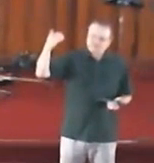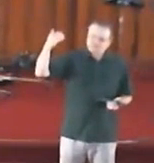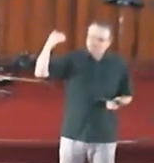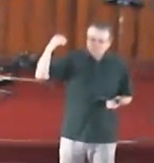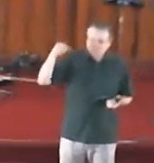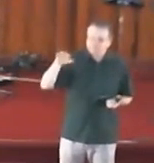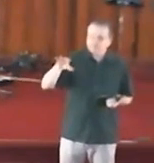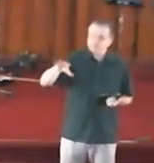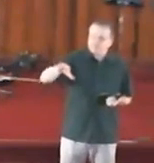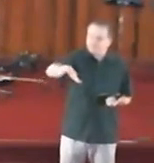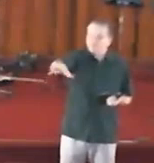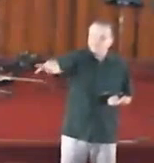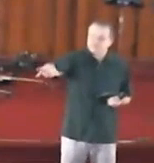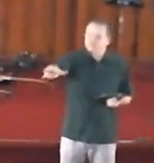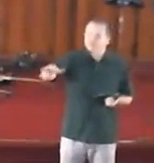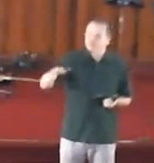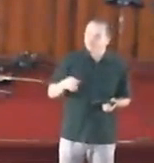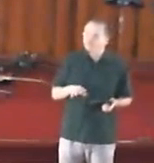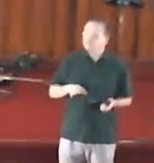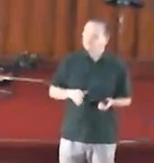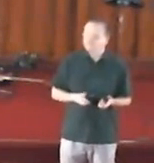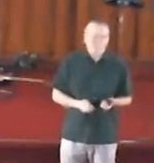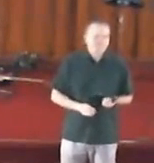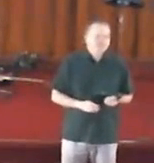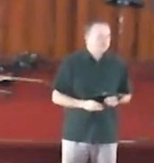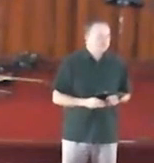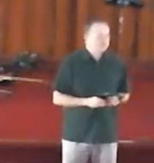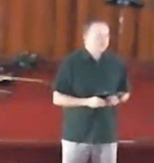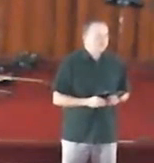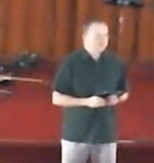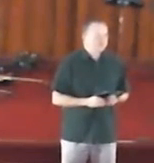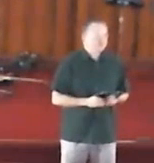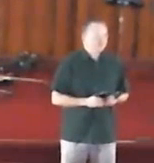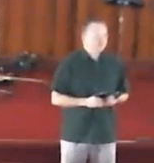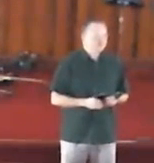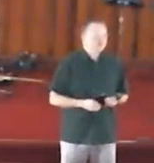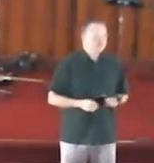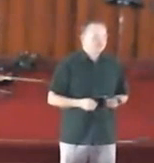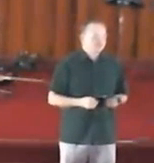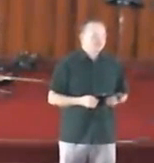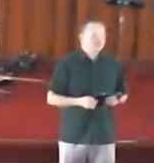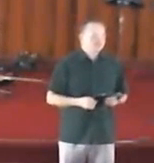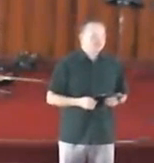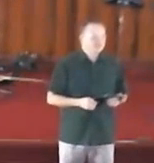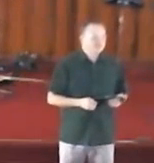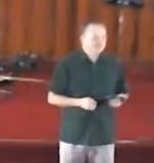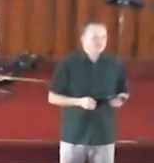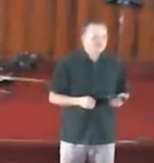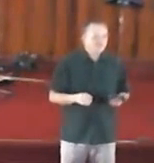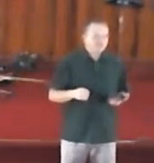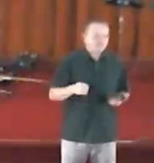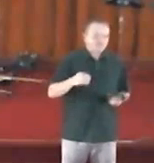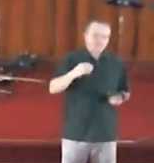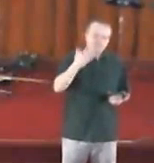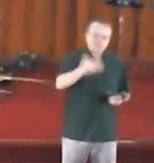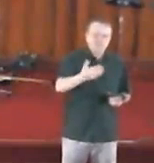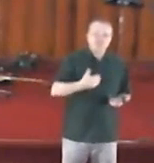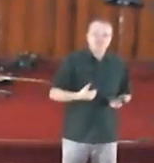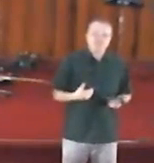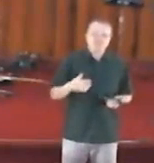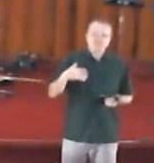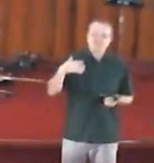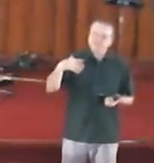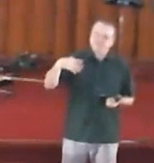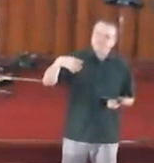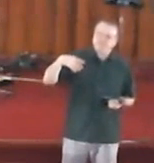el Espíritu Santo llenó a estos 12 hombres en Éfeso. And the Holy Spirit filled these 12 men in Ephesus. Y en los versículos